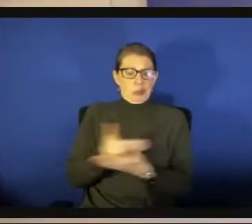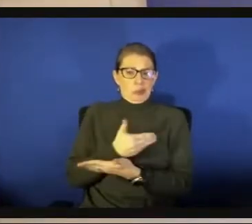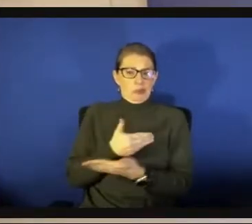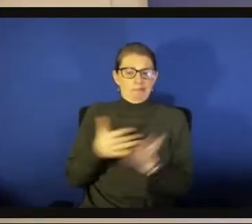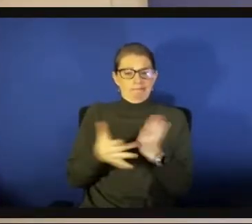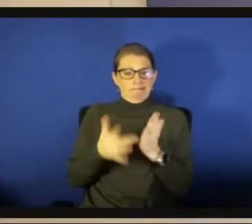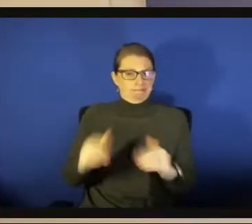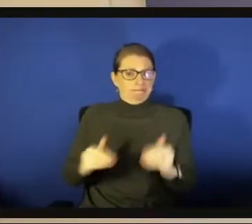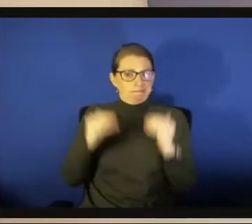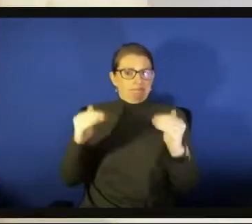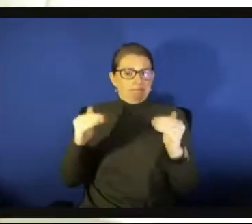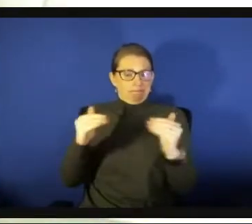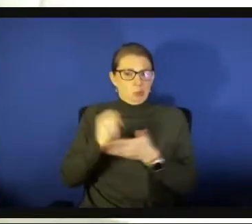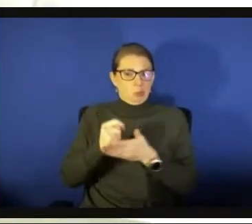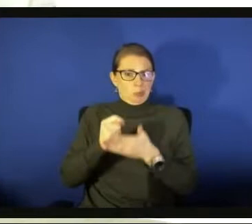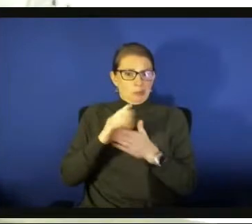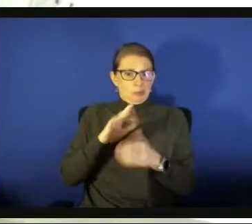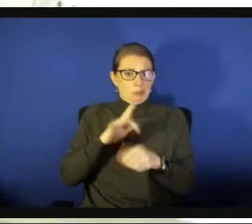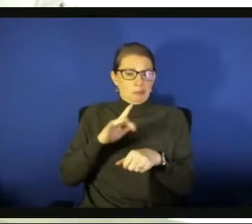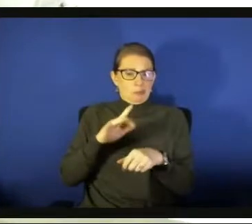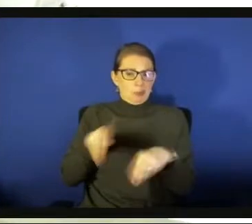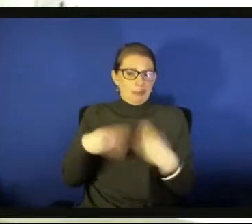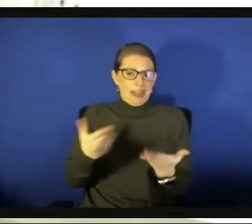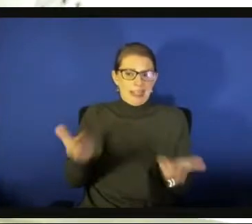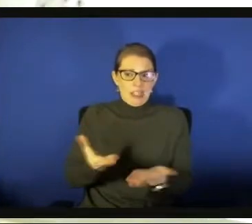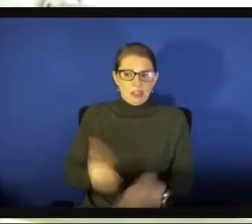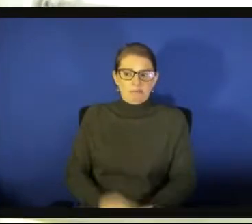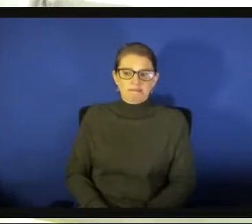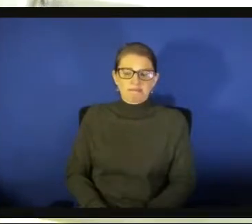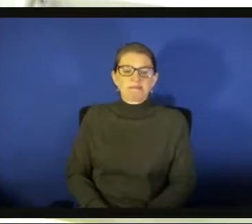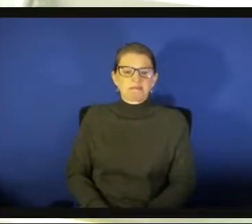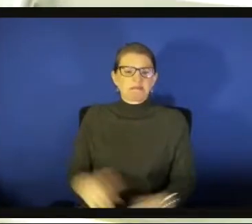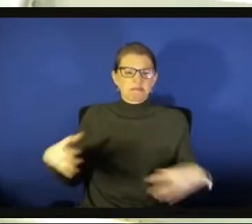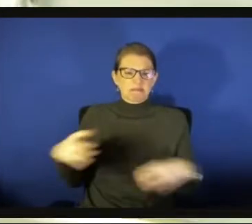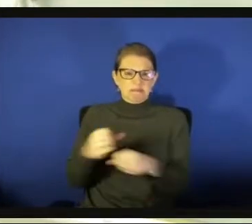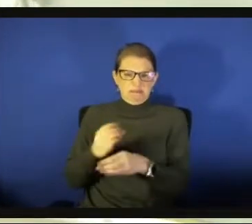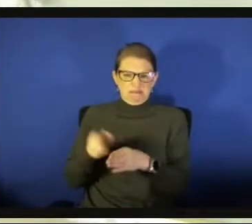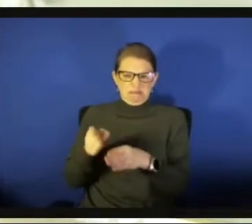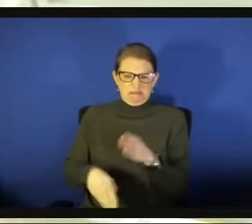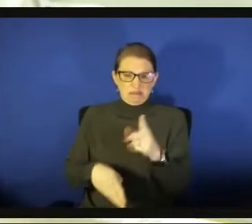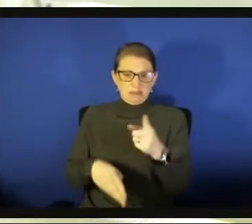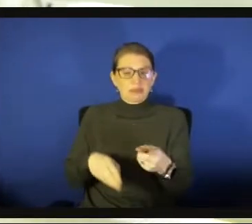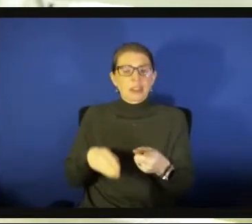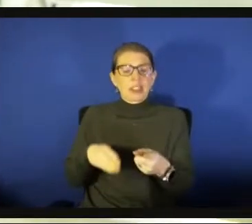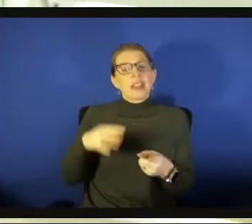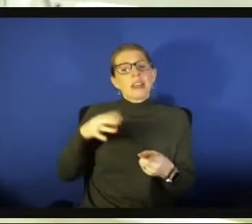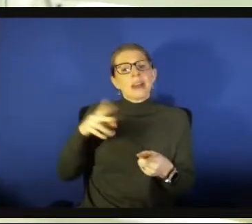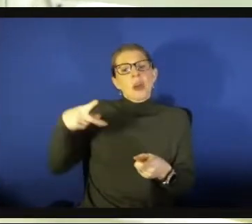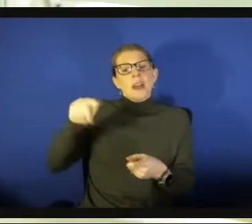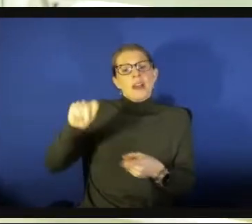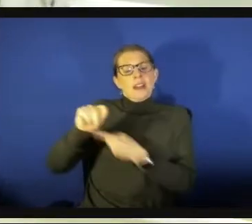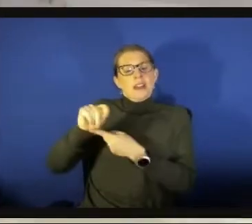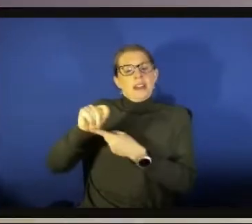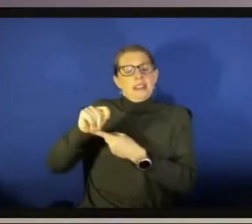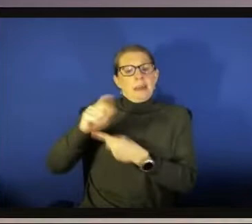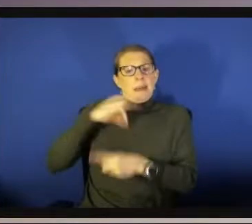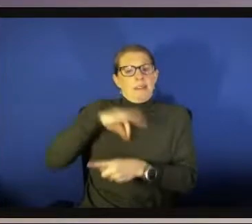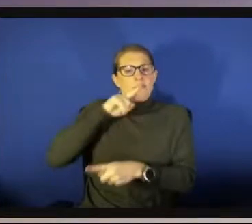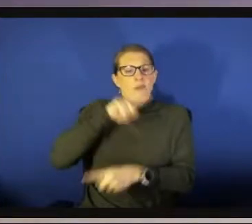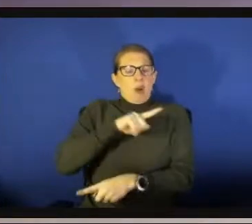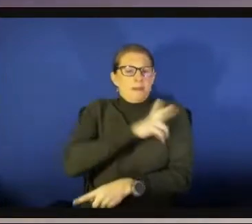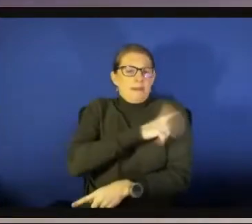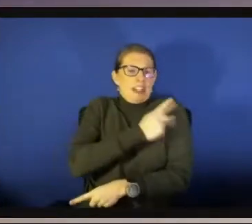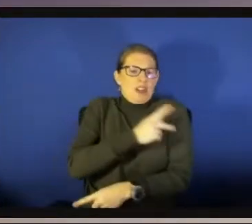just start to wrap up by talking about overall the benefit of the patient, what makes it different, why is it unique to come here to the health system and receive your proton therapy